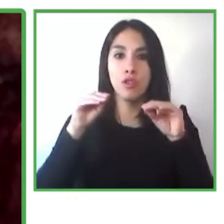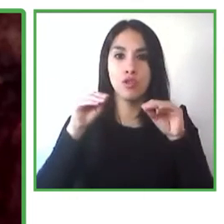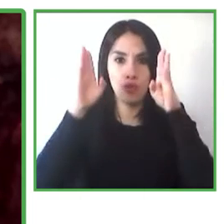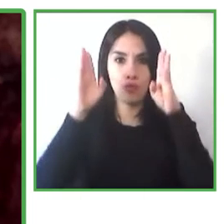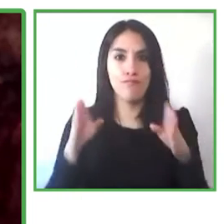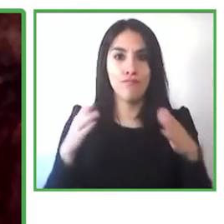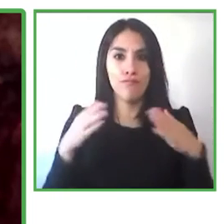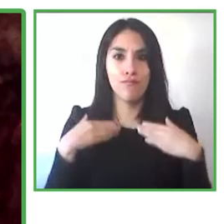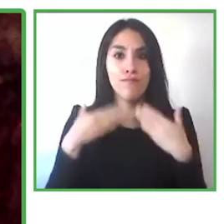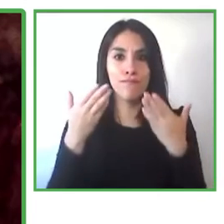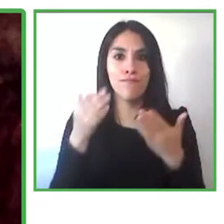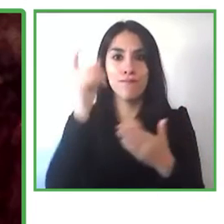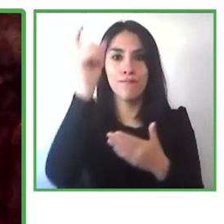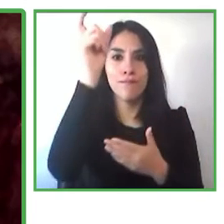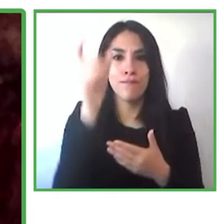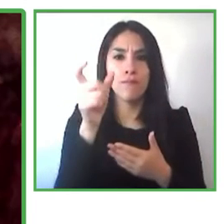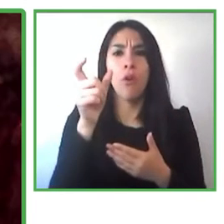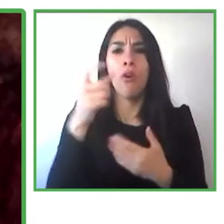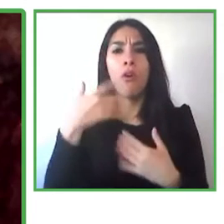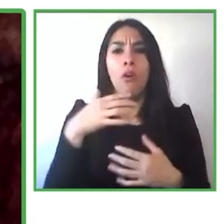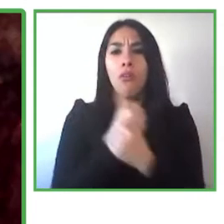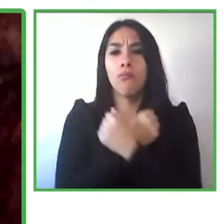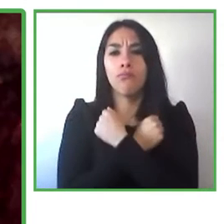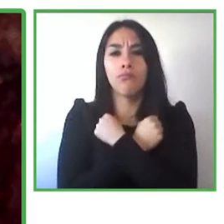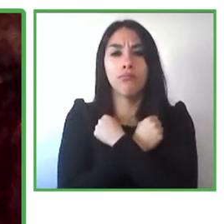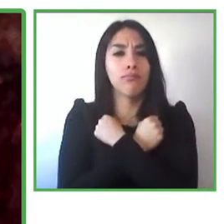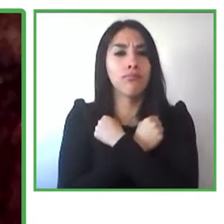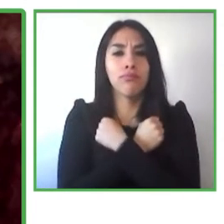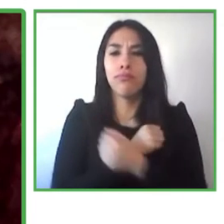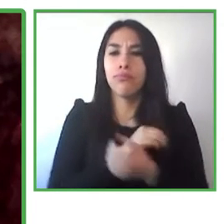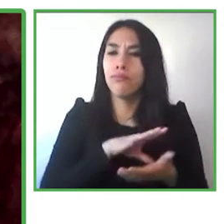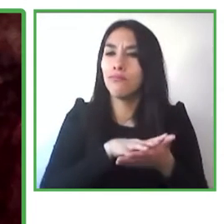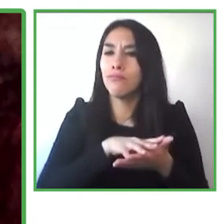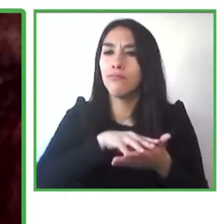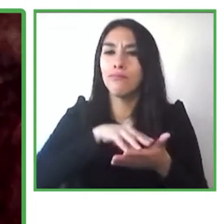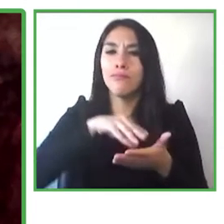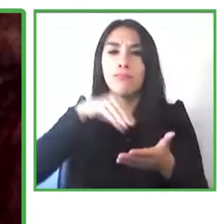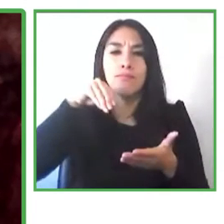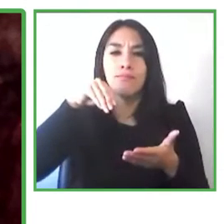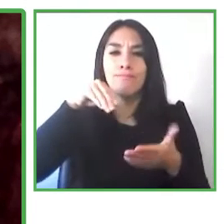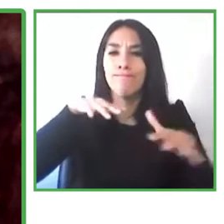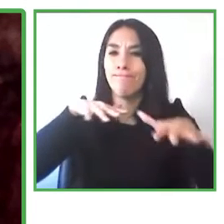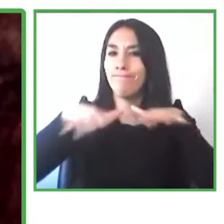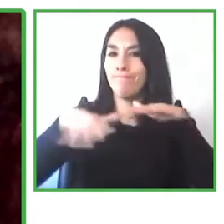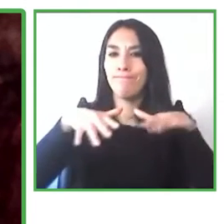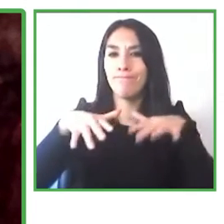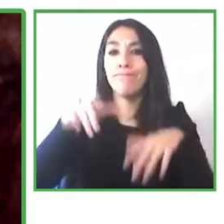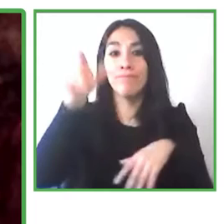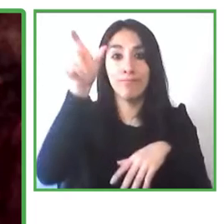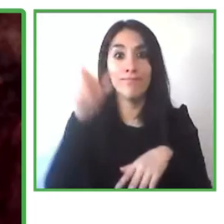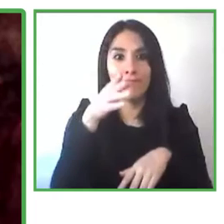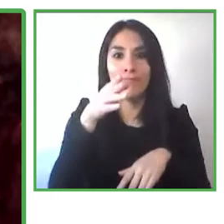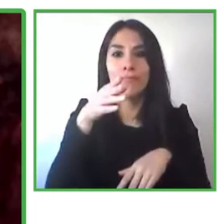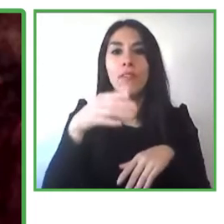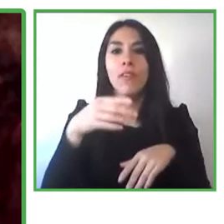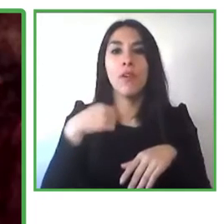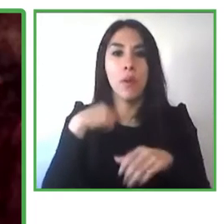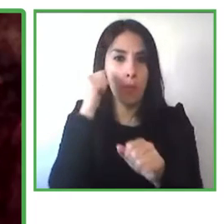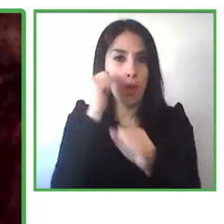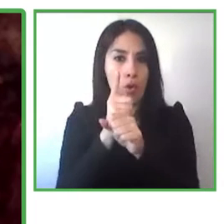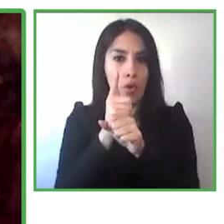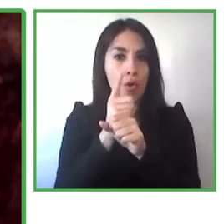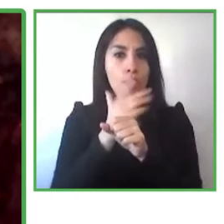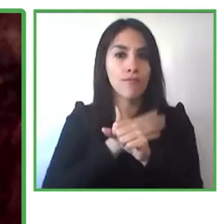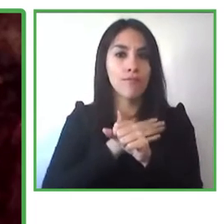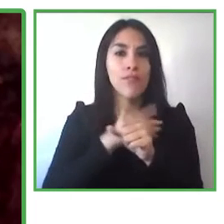the most and the person that has taught me the most valuable things in my life. This is Carlos Armando, my oldest brother. I grew up with him.